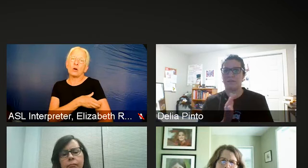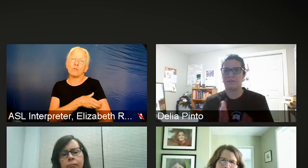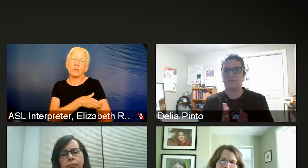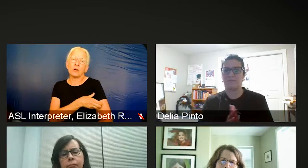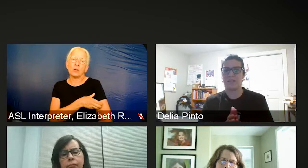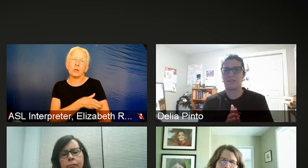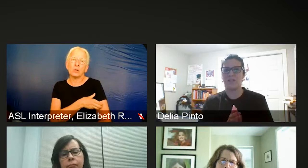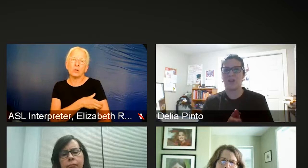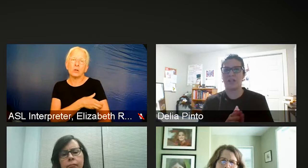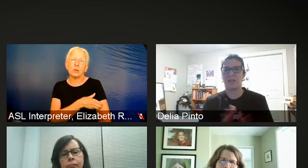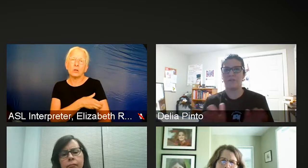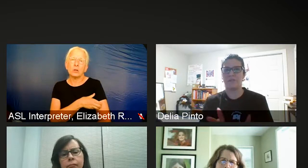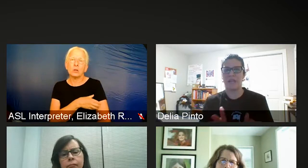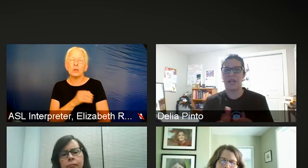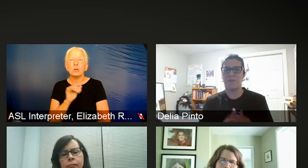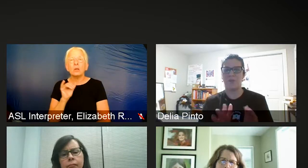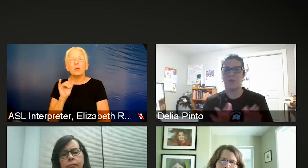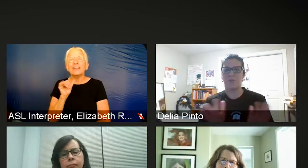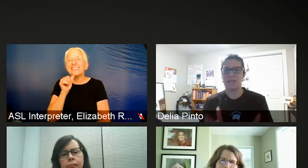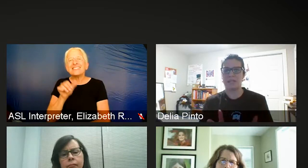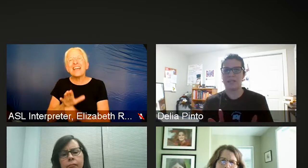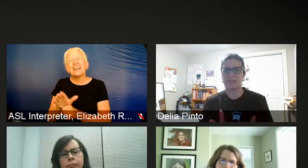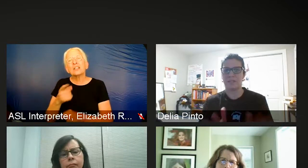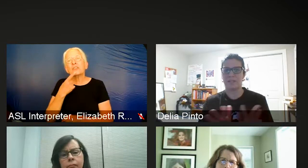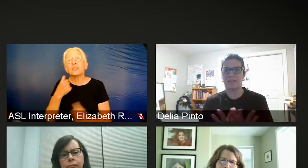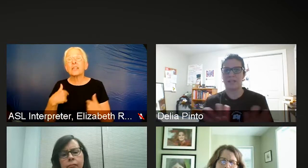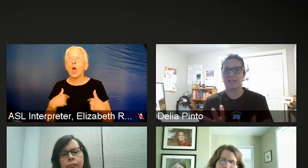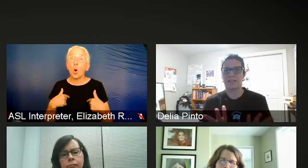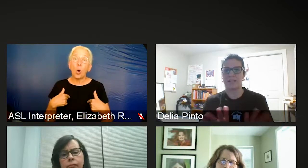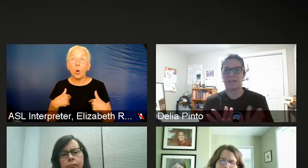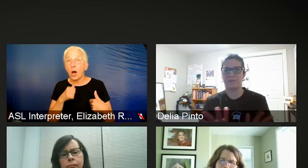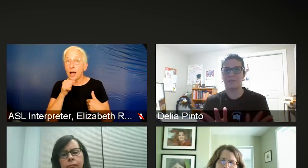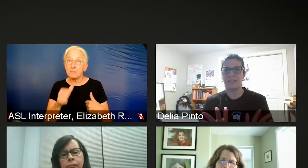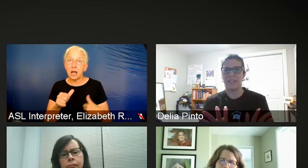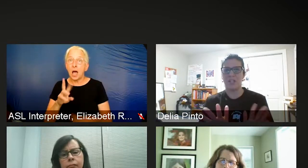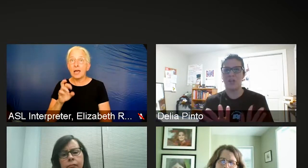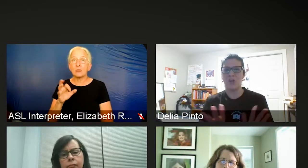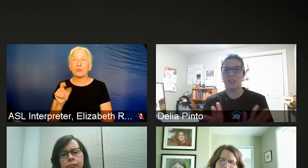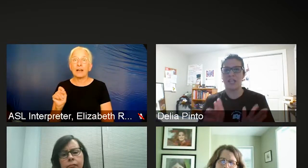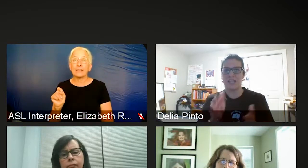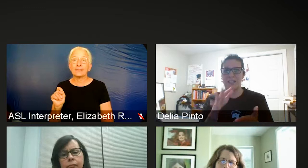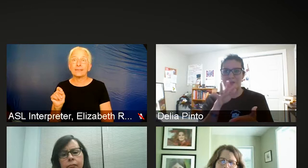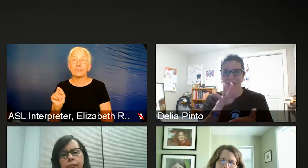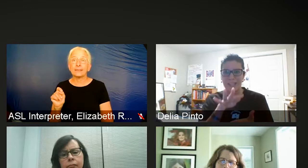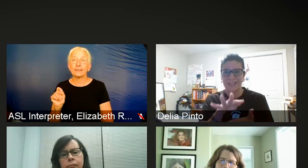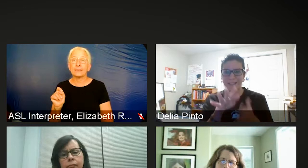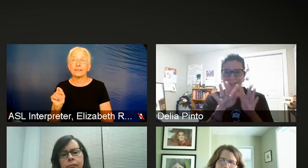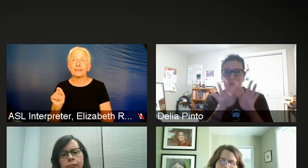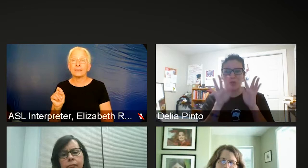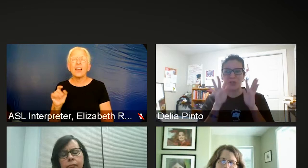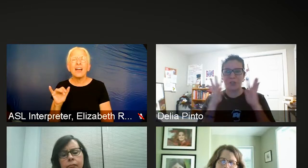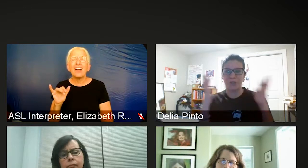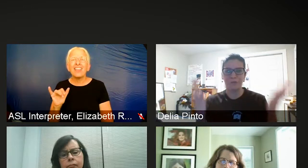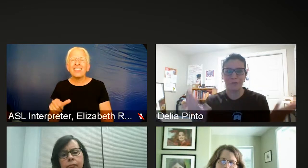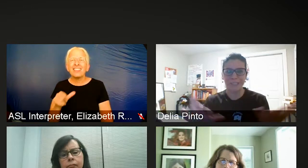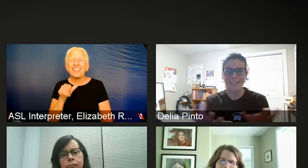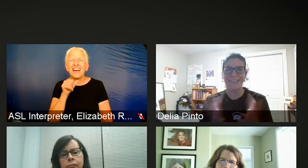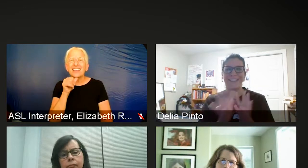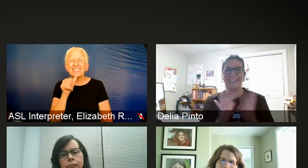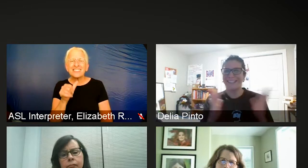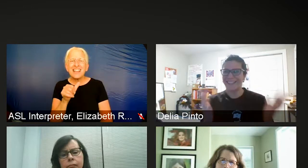between, it's not enough to say I'm not racist, because that's kind of not getting into the, let me